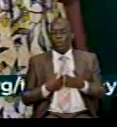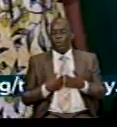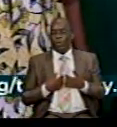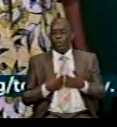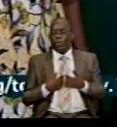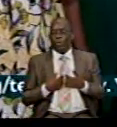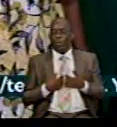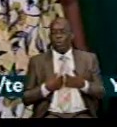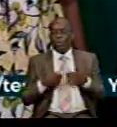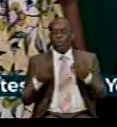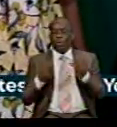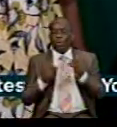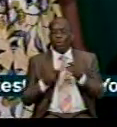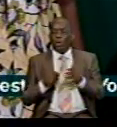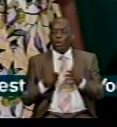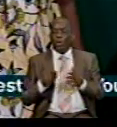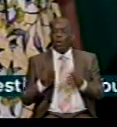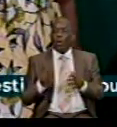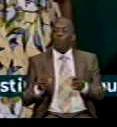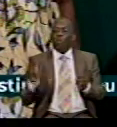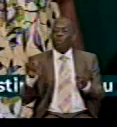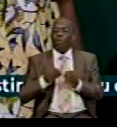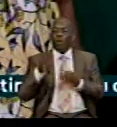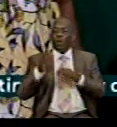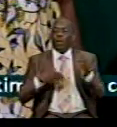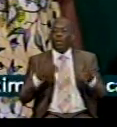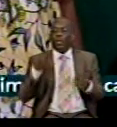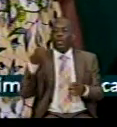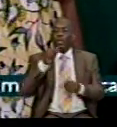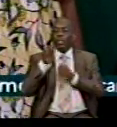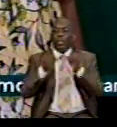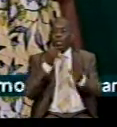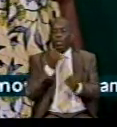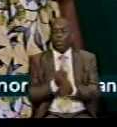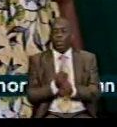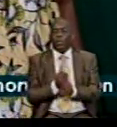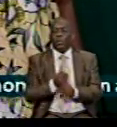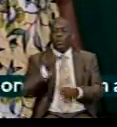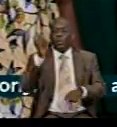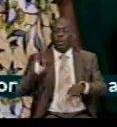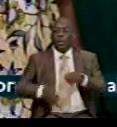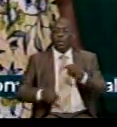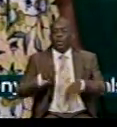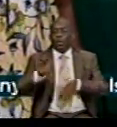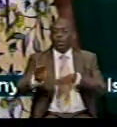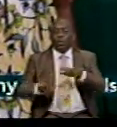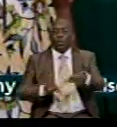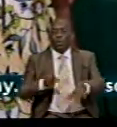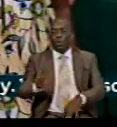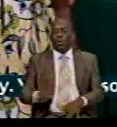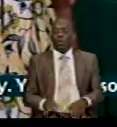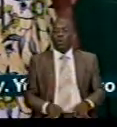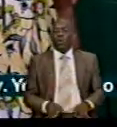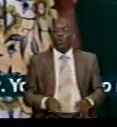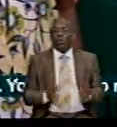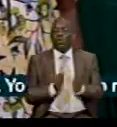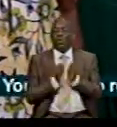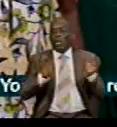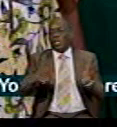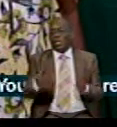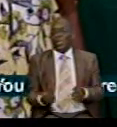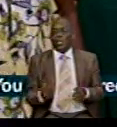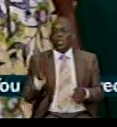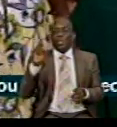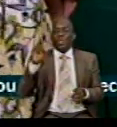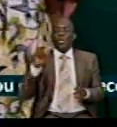more than 10 years unable to walk without any particular reason. But now, after the prayer of the man of God, she's walking.